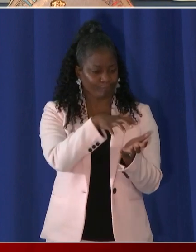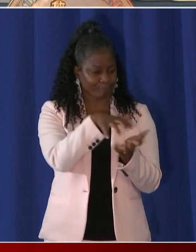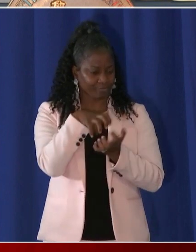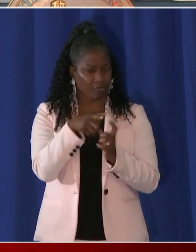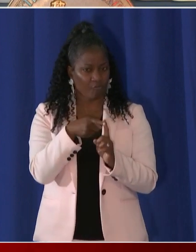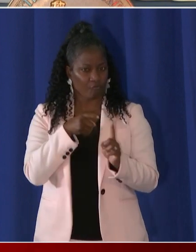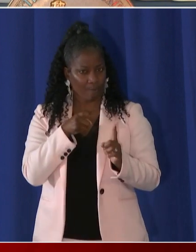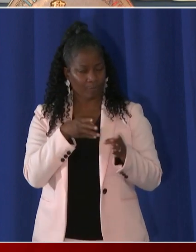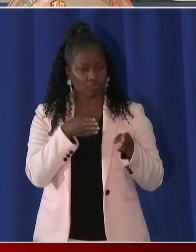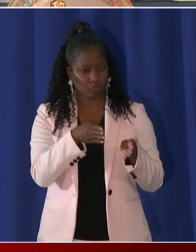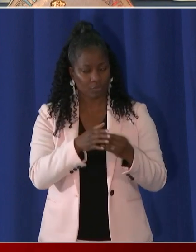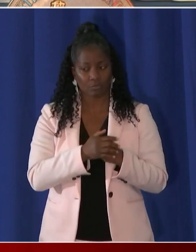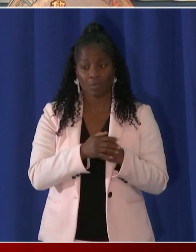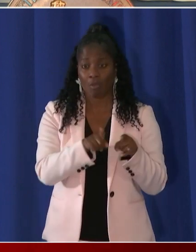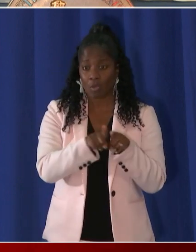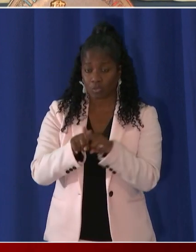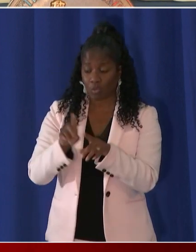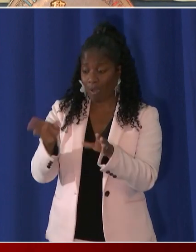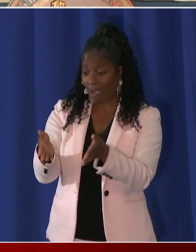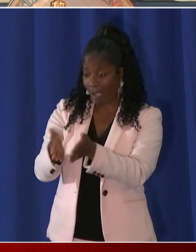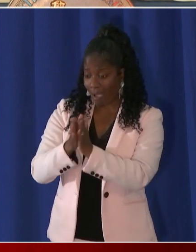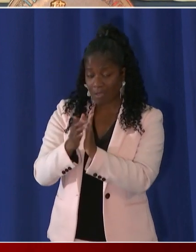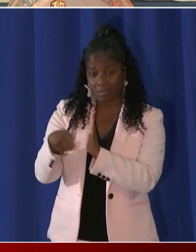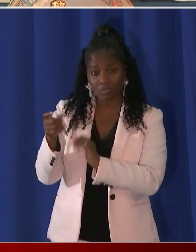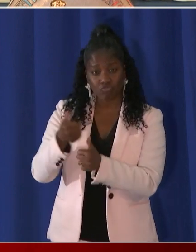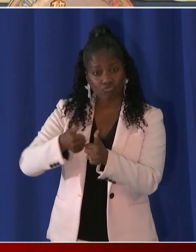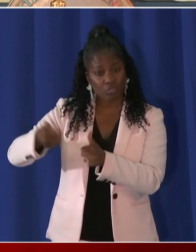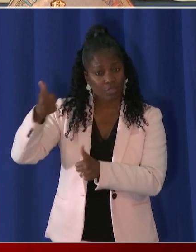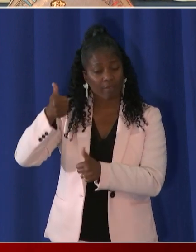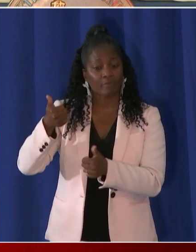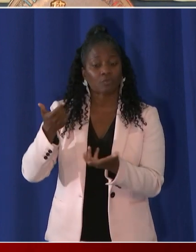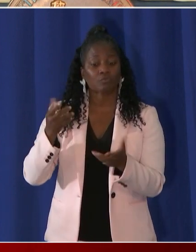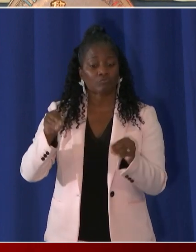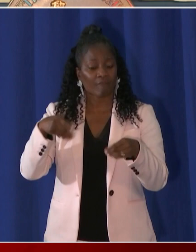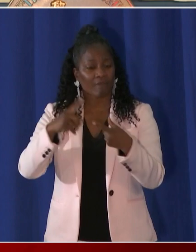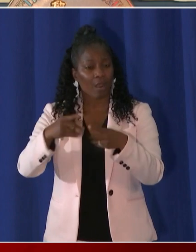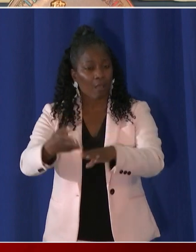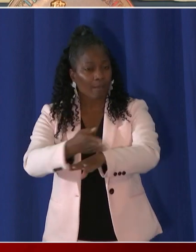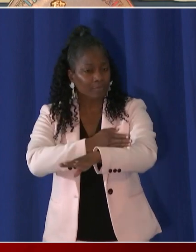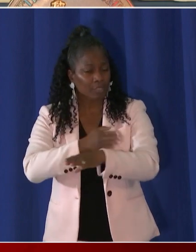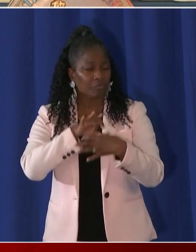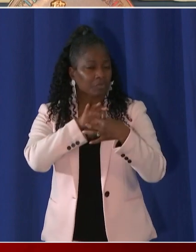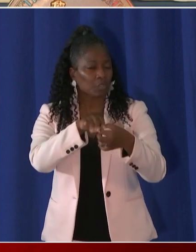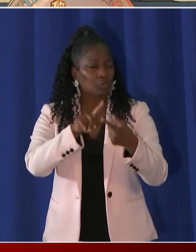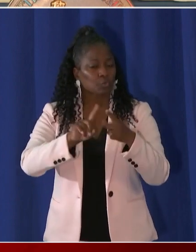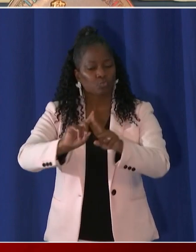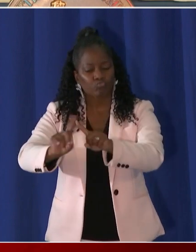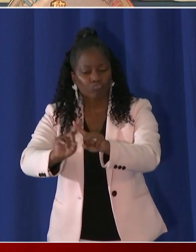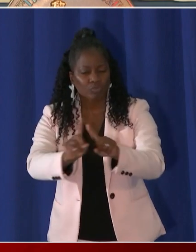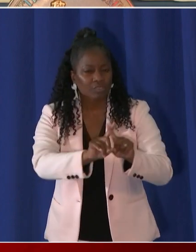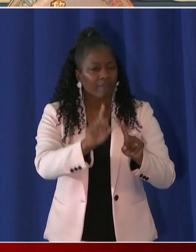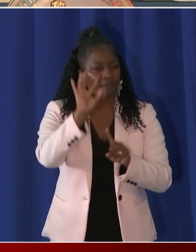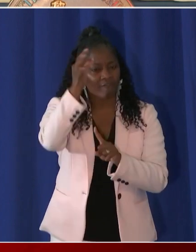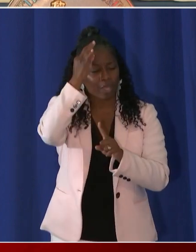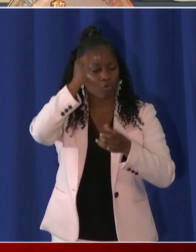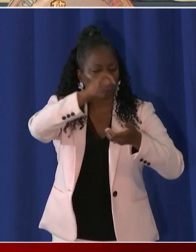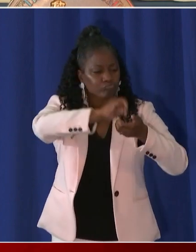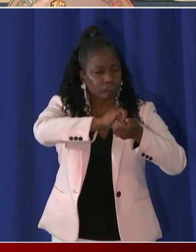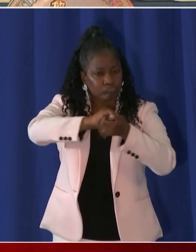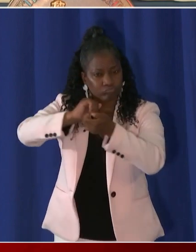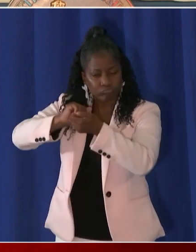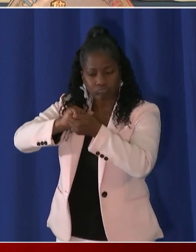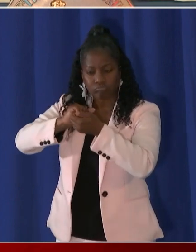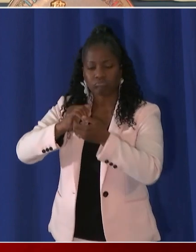the chief as well to provide an update on additional federal